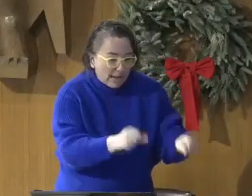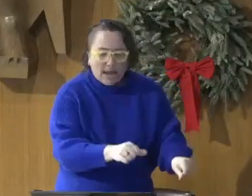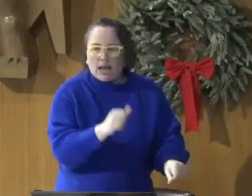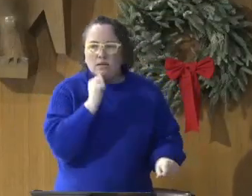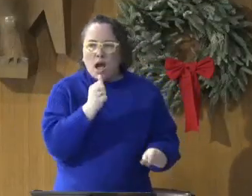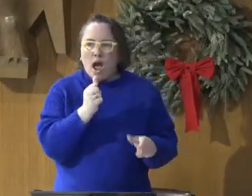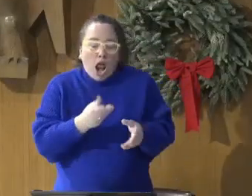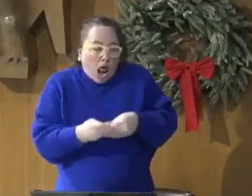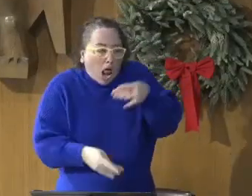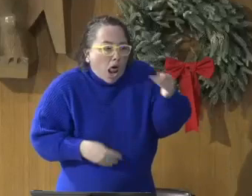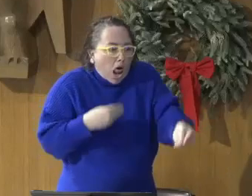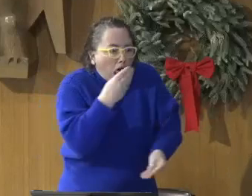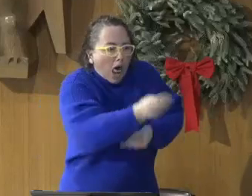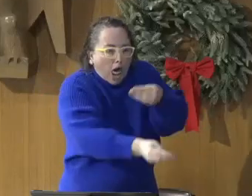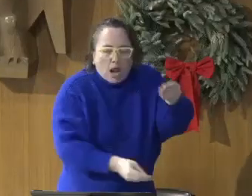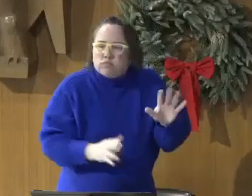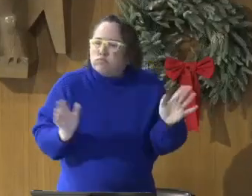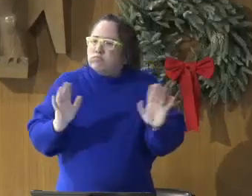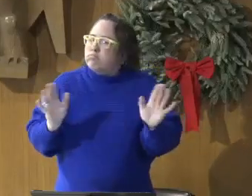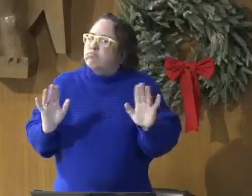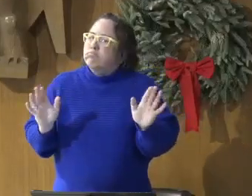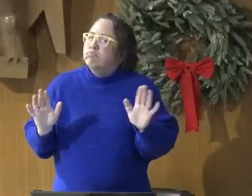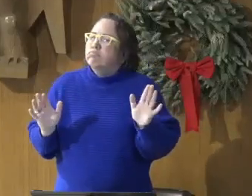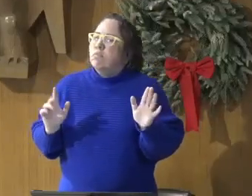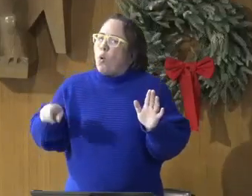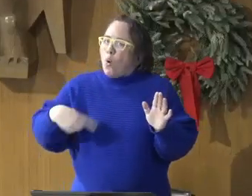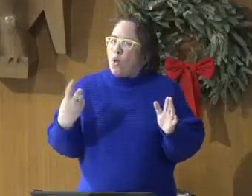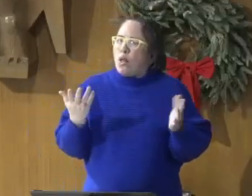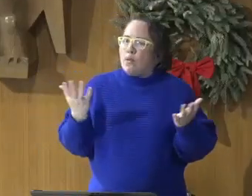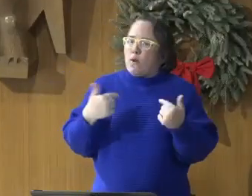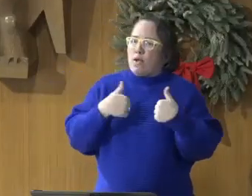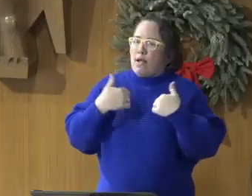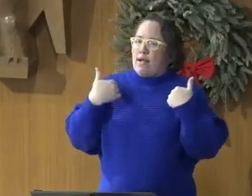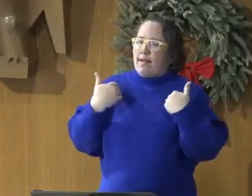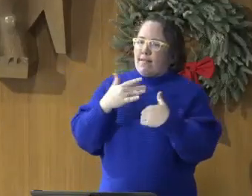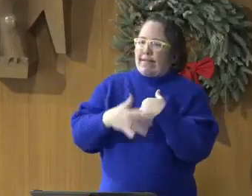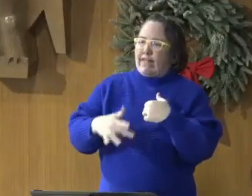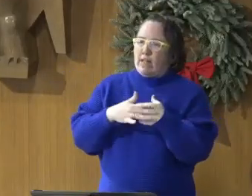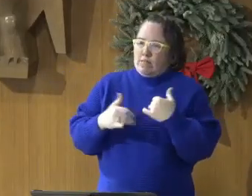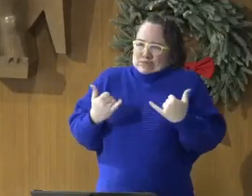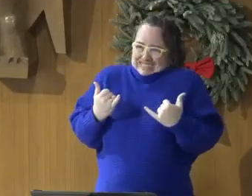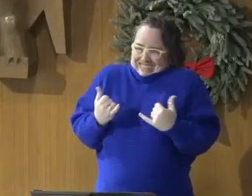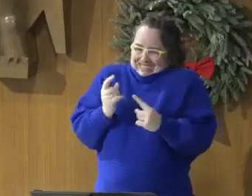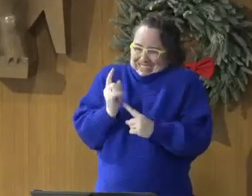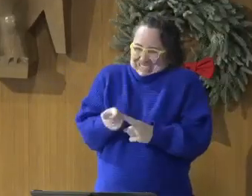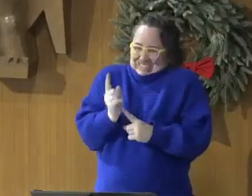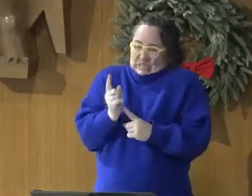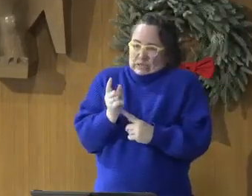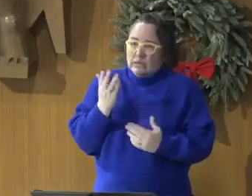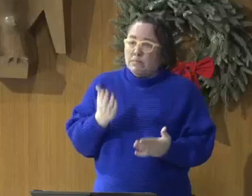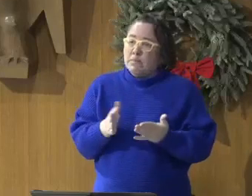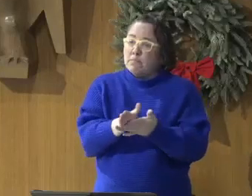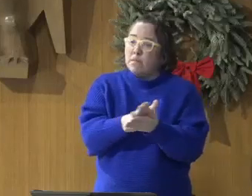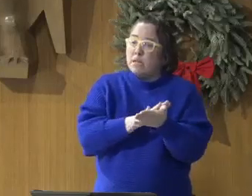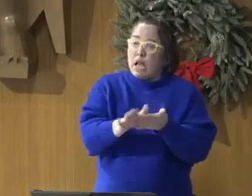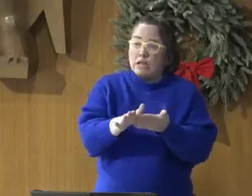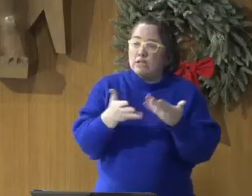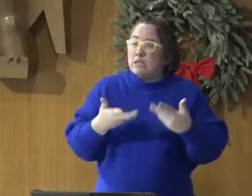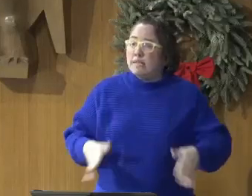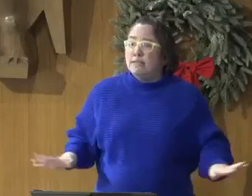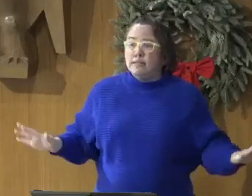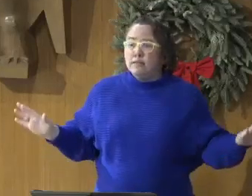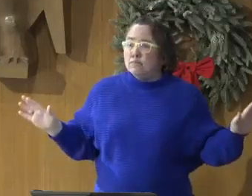but what they had in that moment, which might have just been kindness or